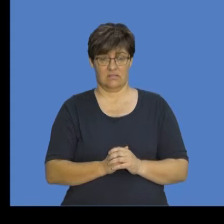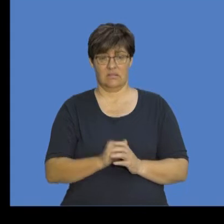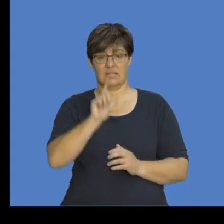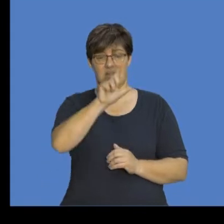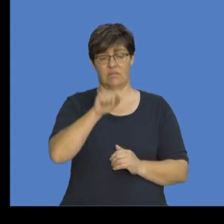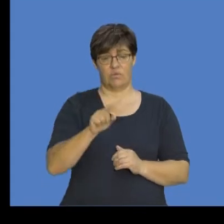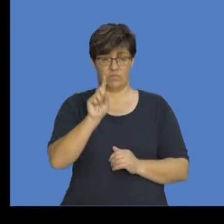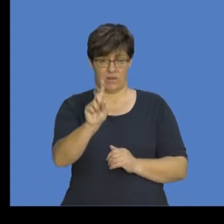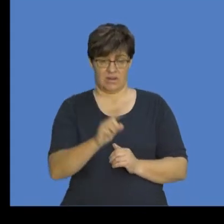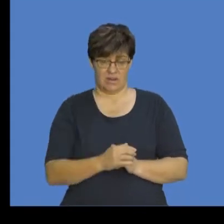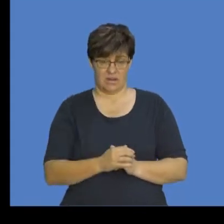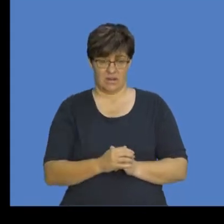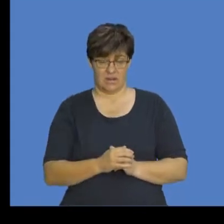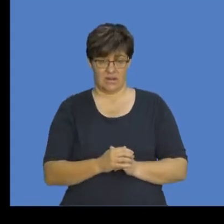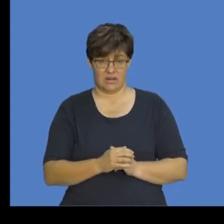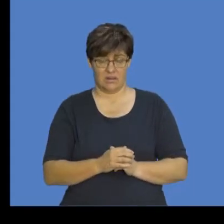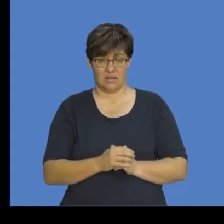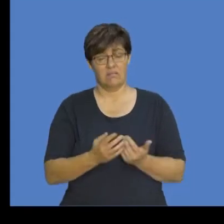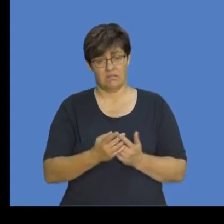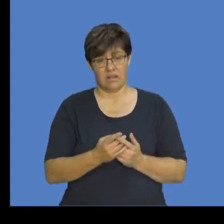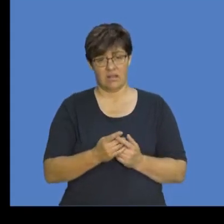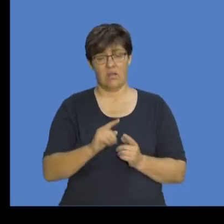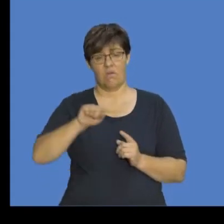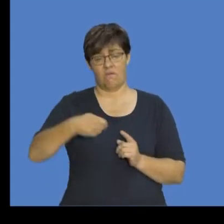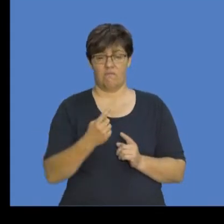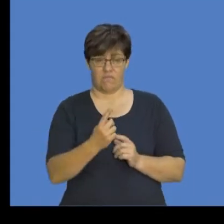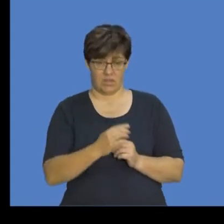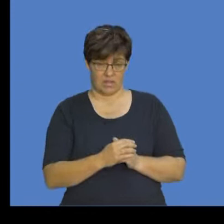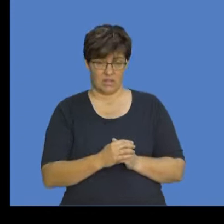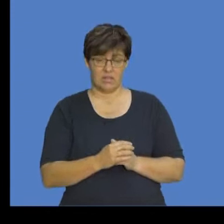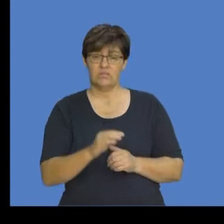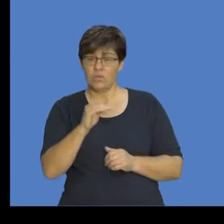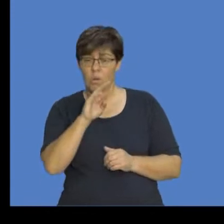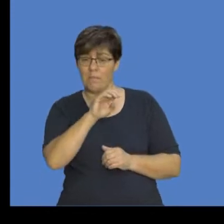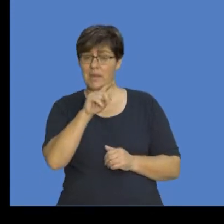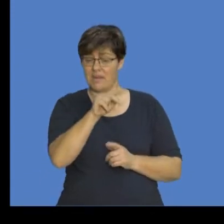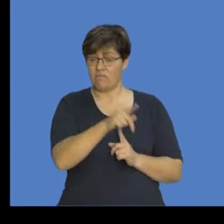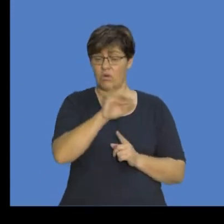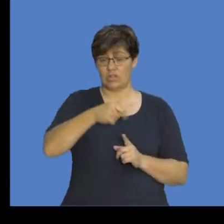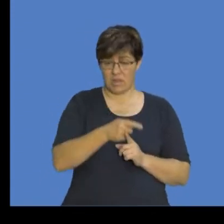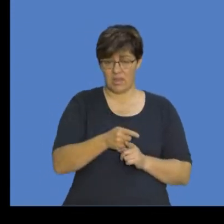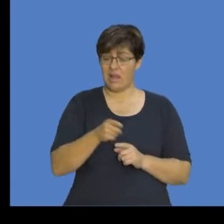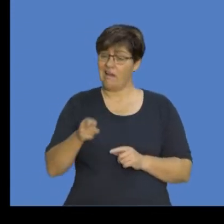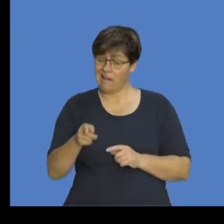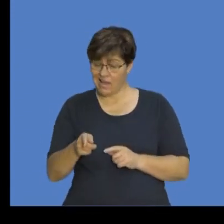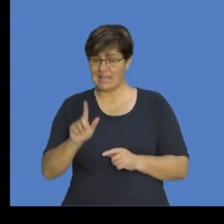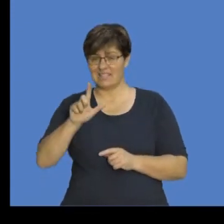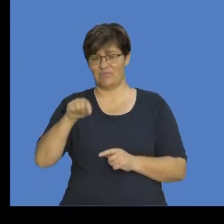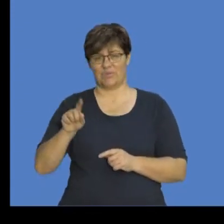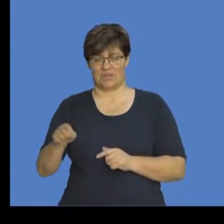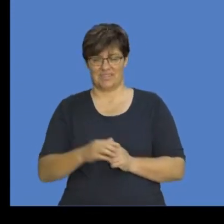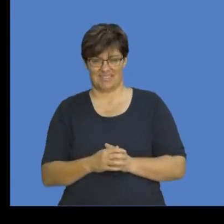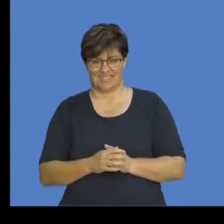which is 7.1 if we round to 1 decimal place. So the mean for Jamie is